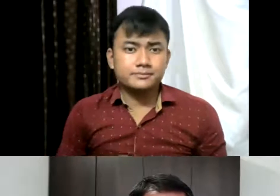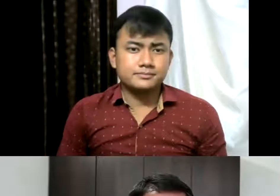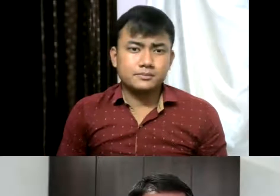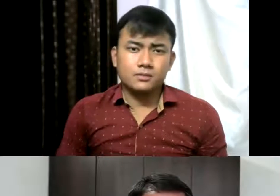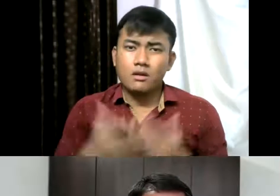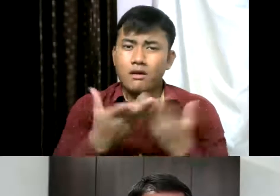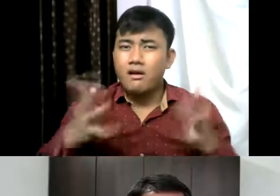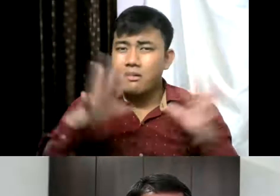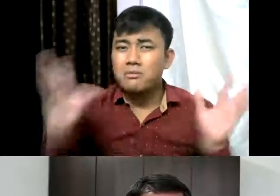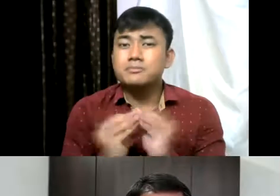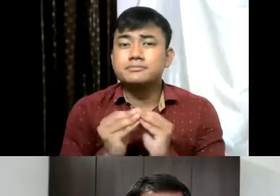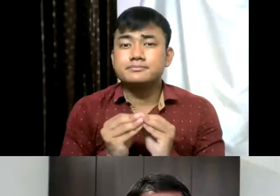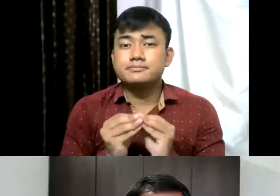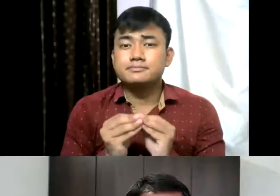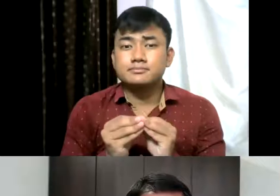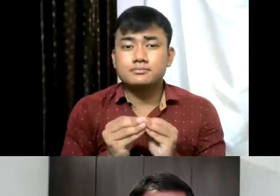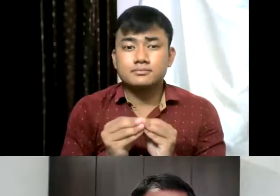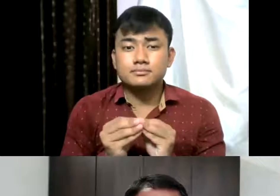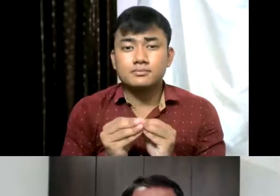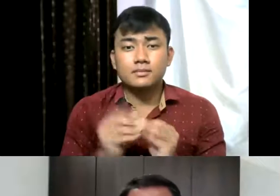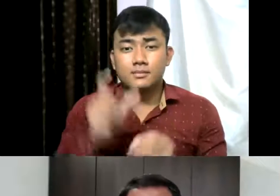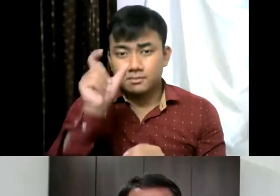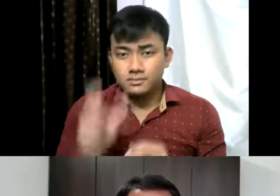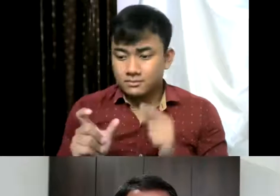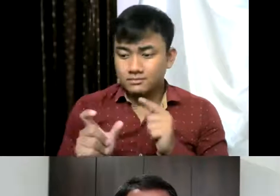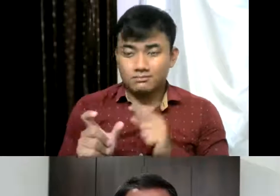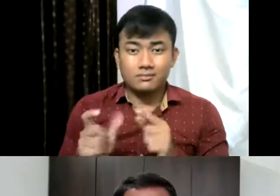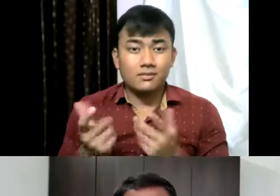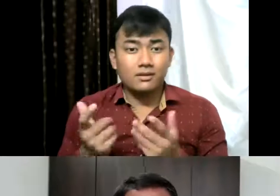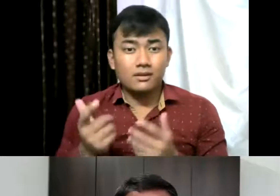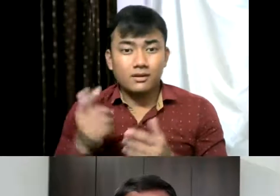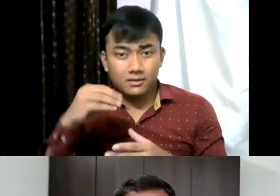of these forms of meritocratic arguments are already been built